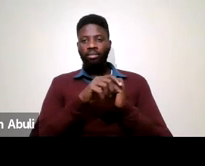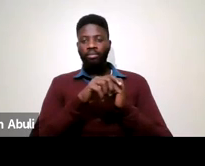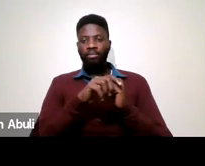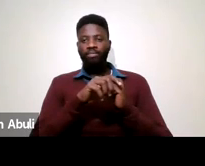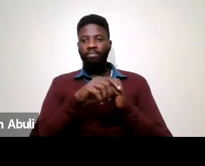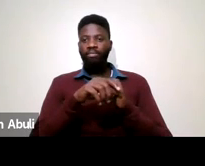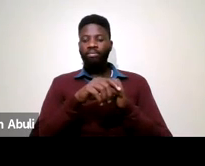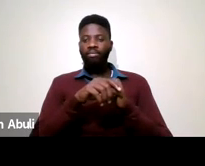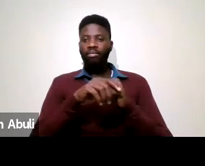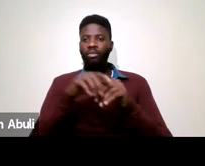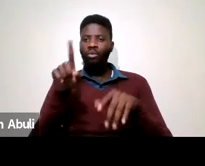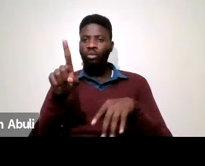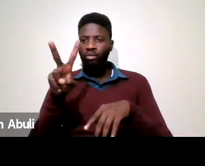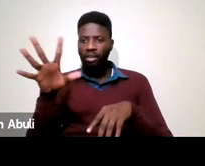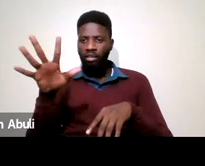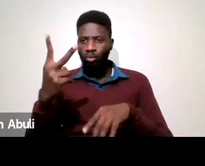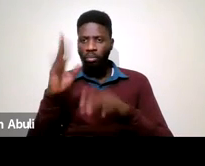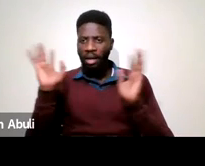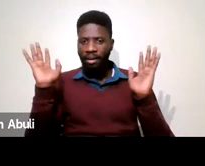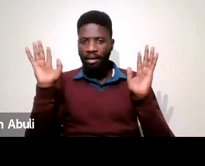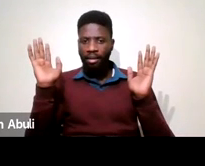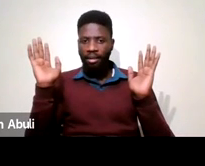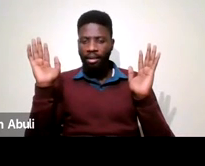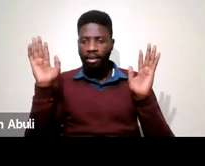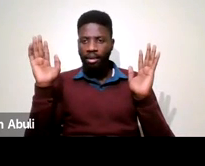125 of you, only 2.